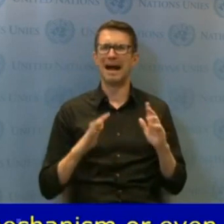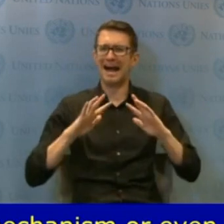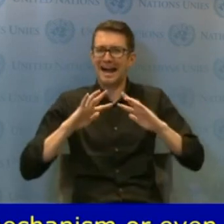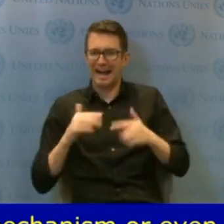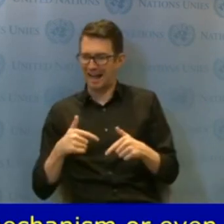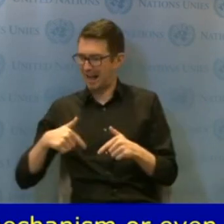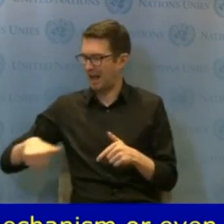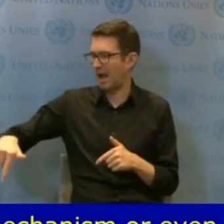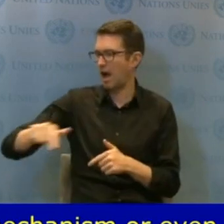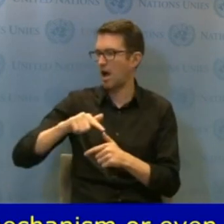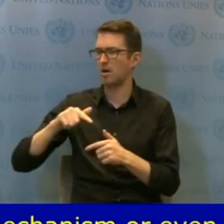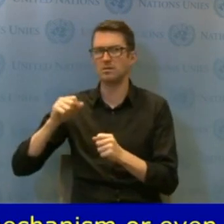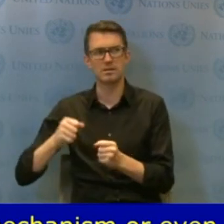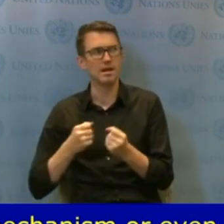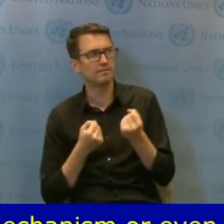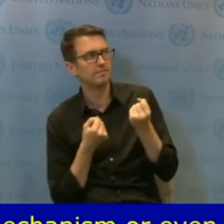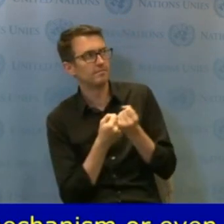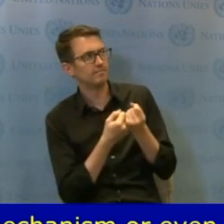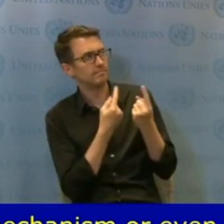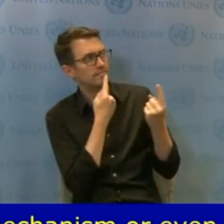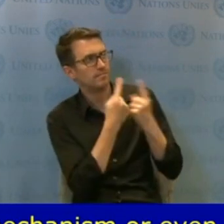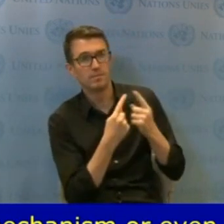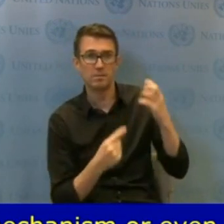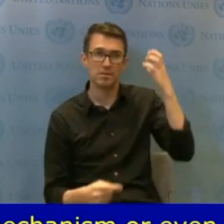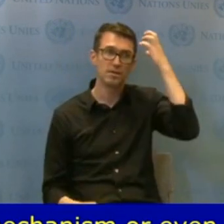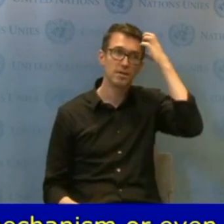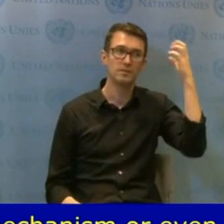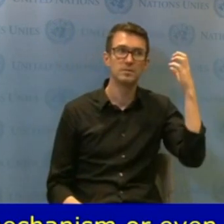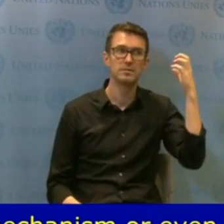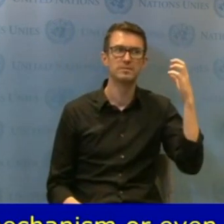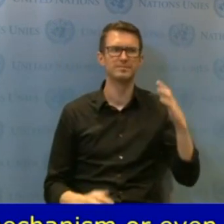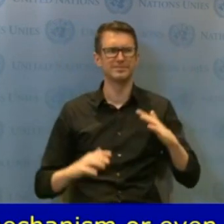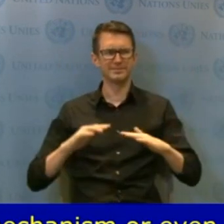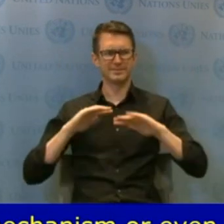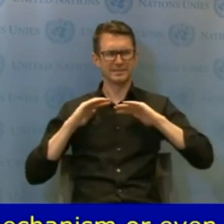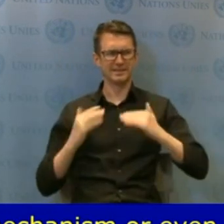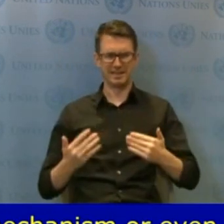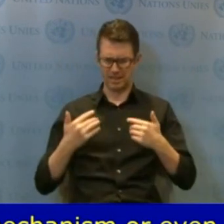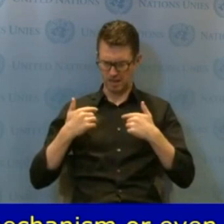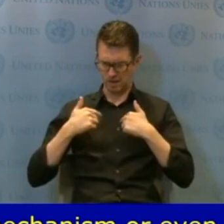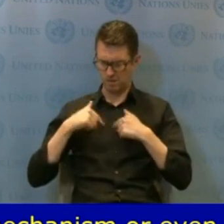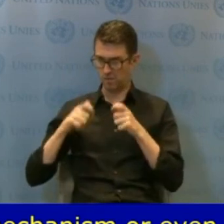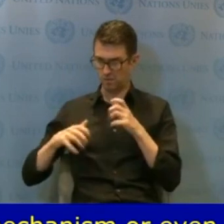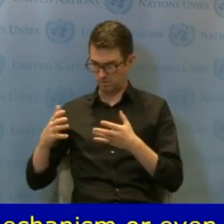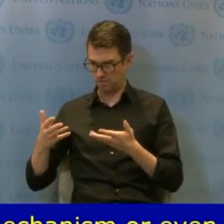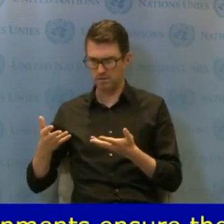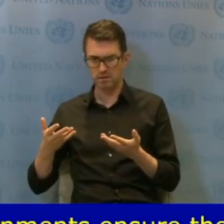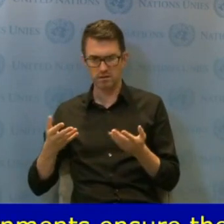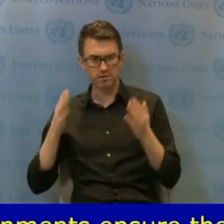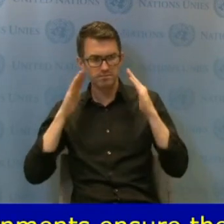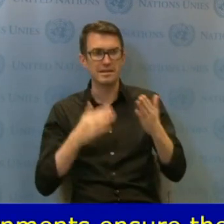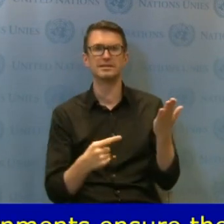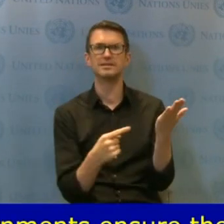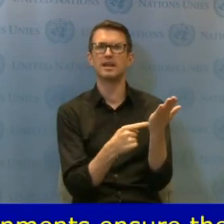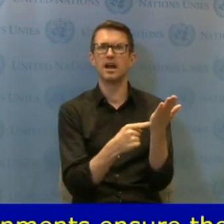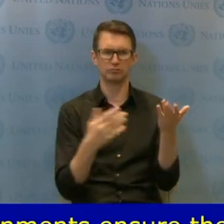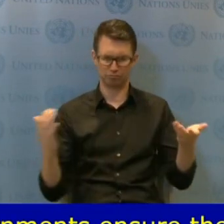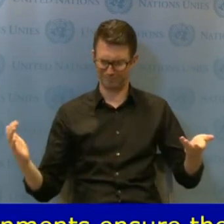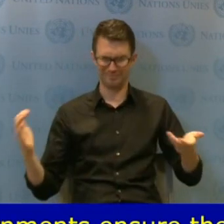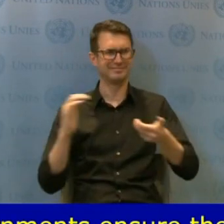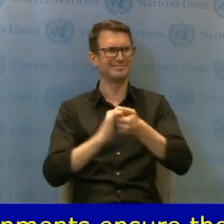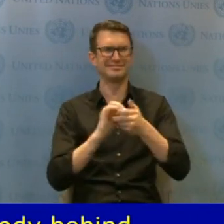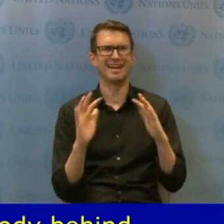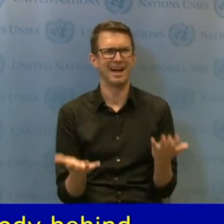behind. So the Smart Cities for All initiative, which I'm leading, and that was supported by our colleagues